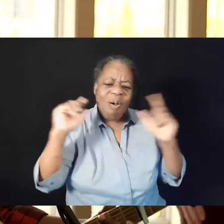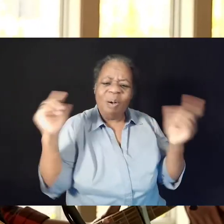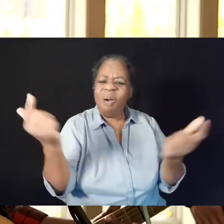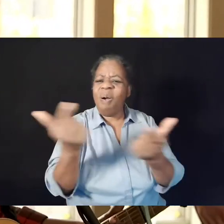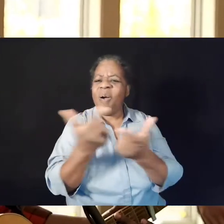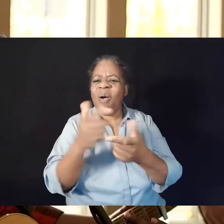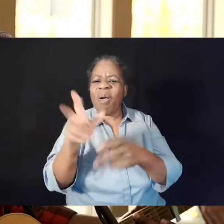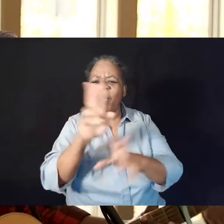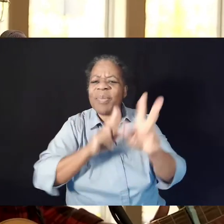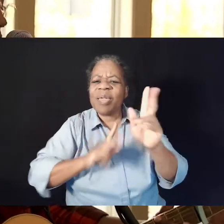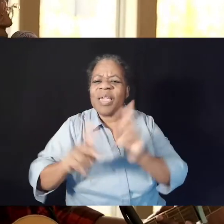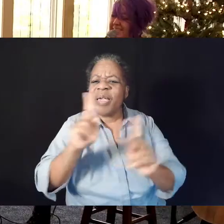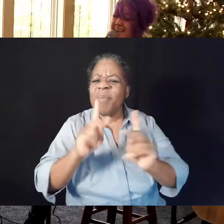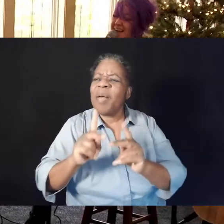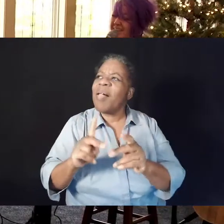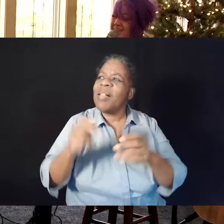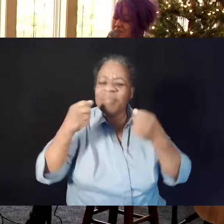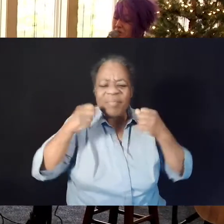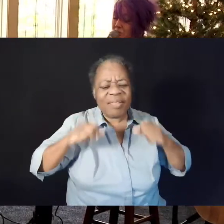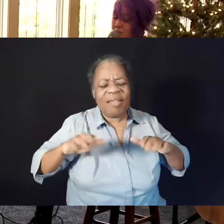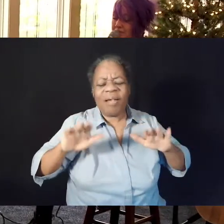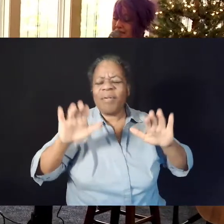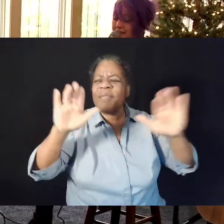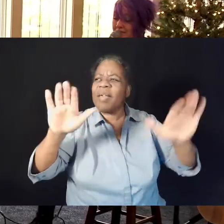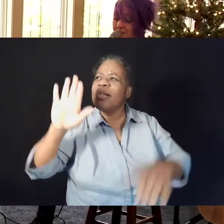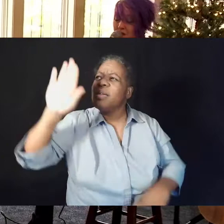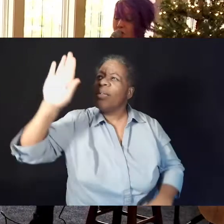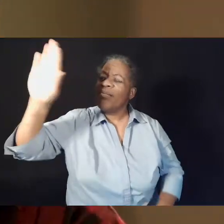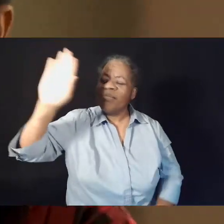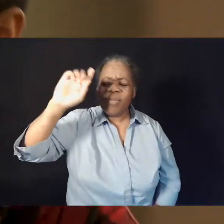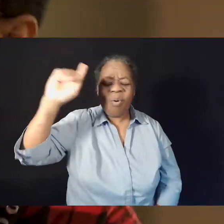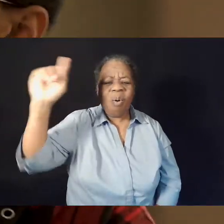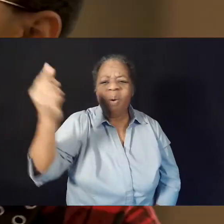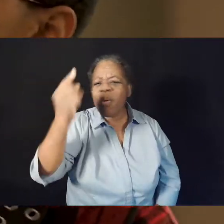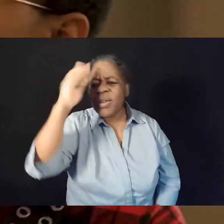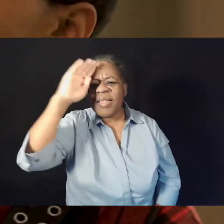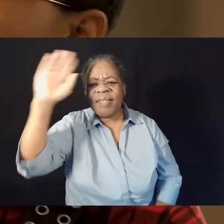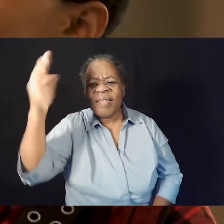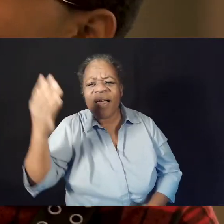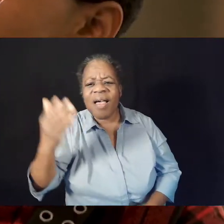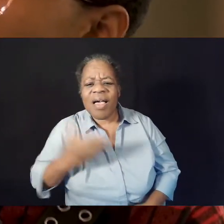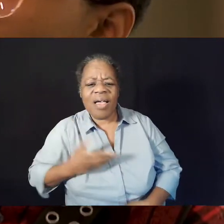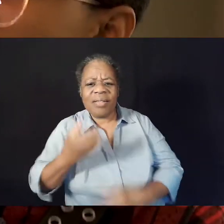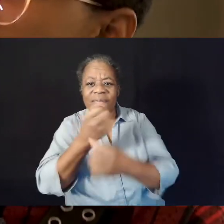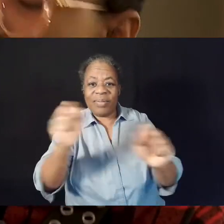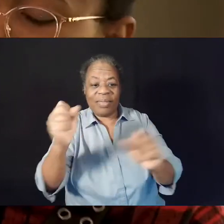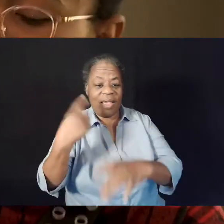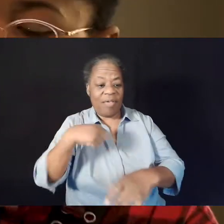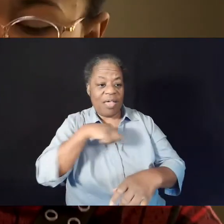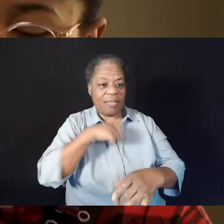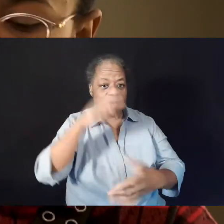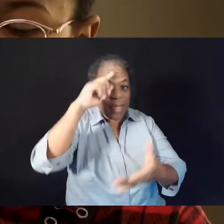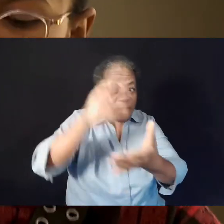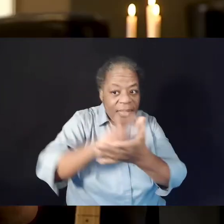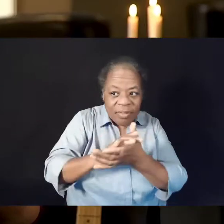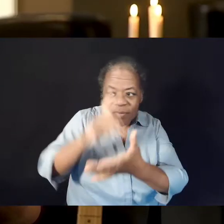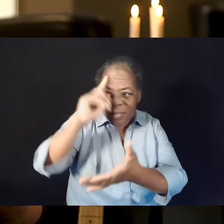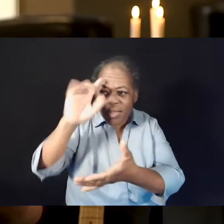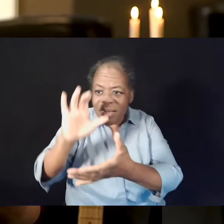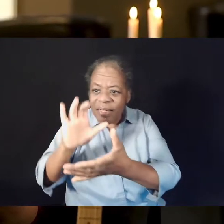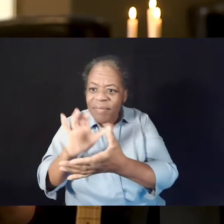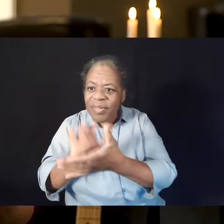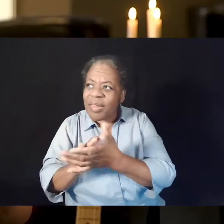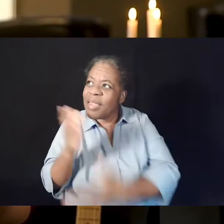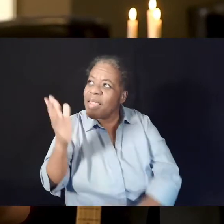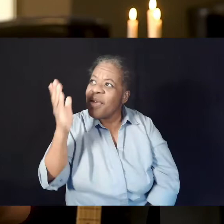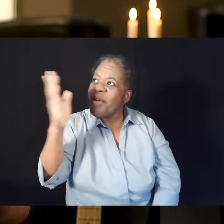one and only Son to save us. Whoever believes in him will